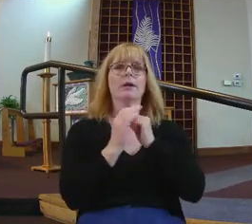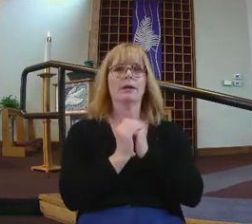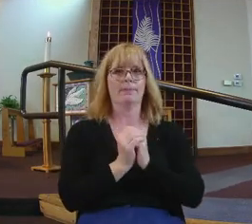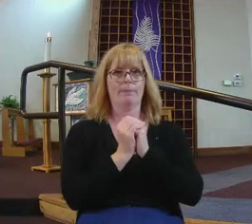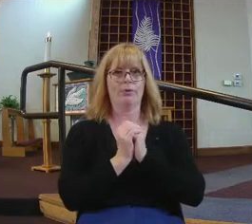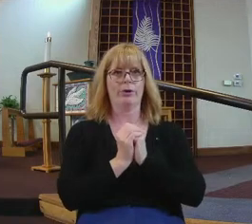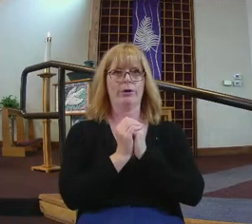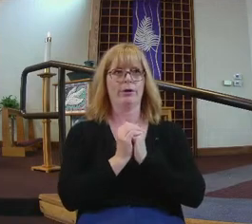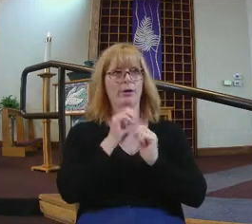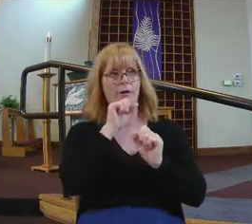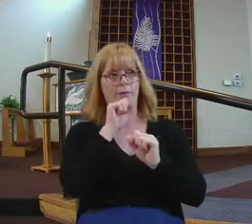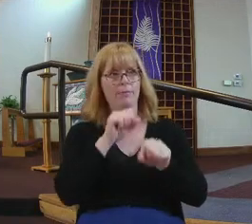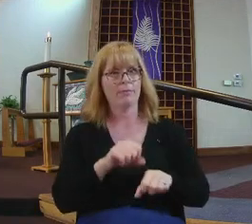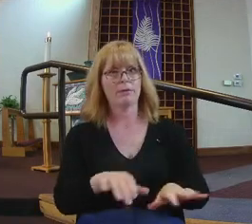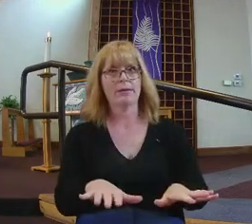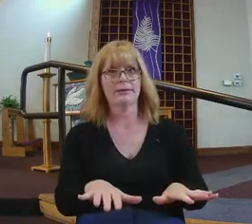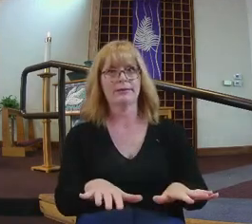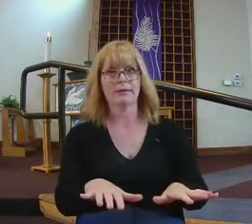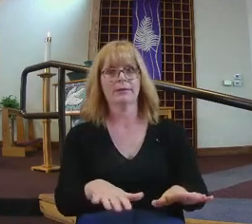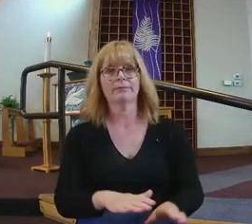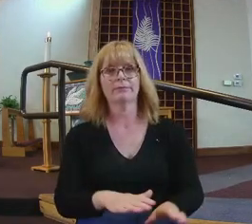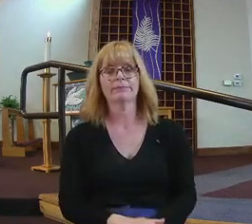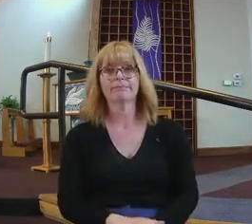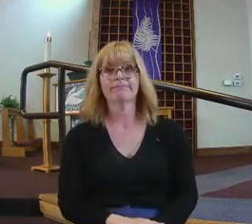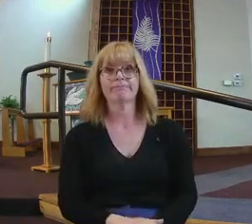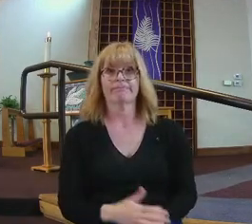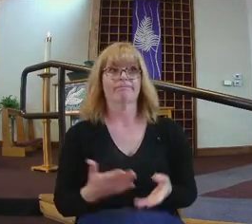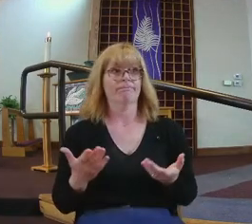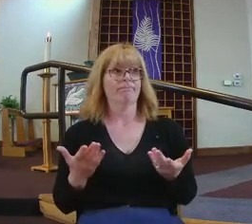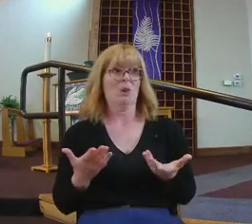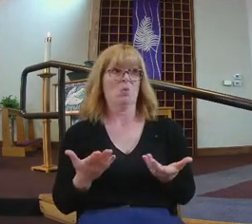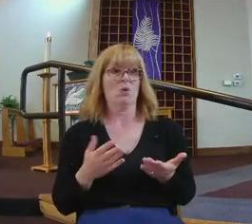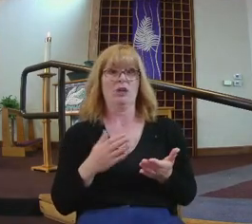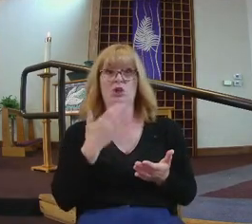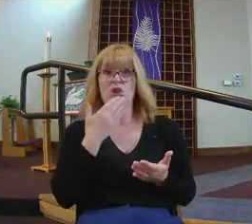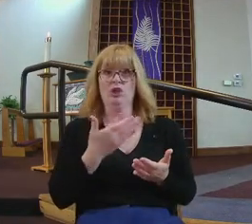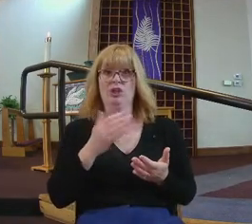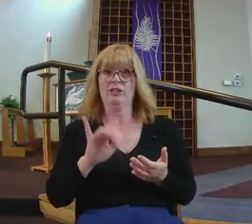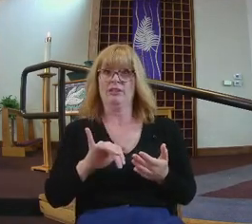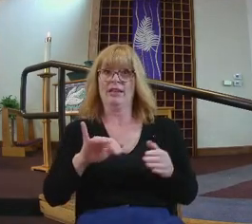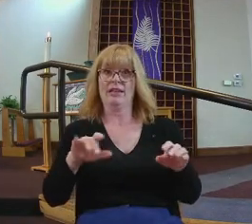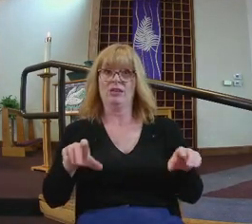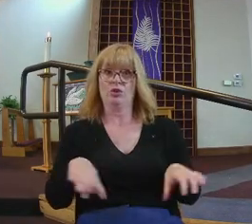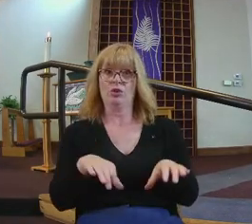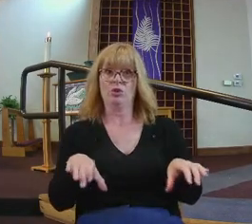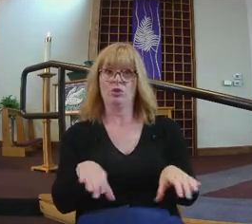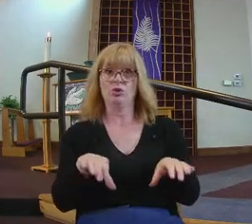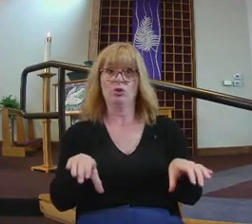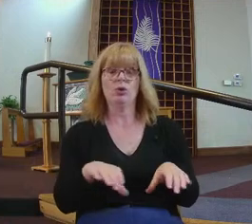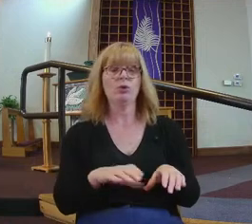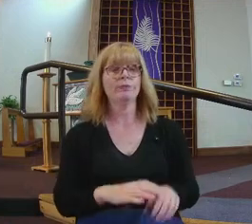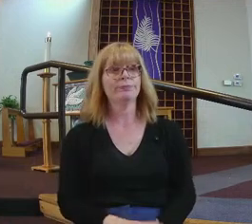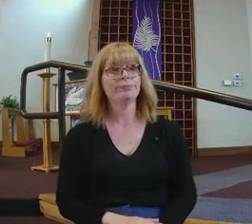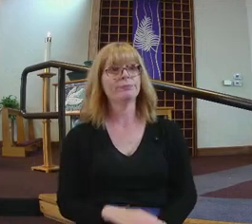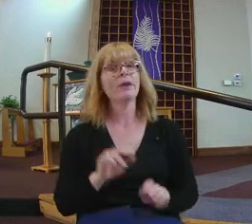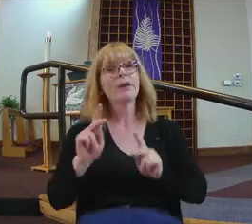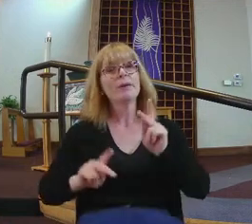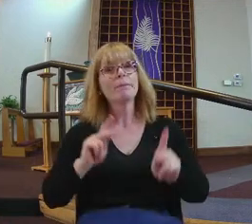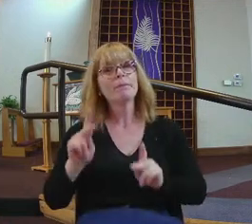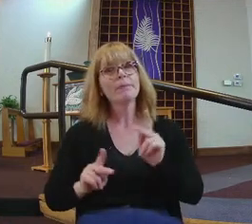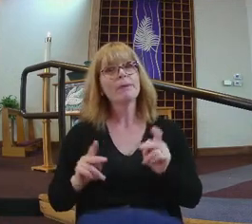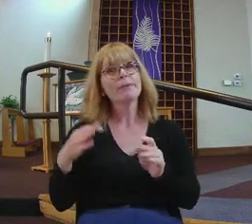over something. Now, what good is that going to do? Well, people of faith have looked at it in different